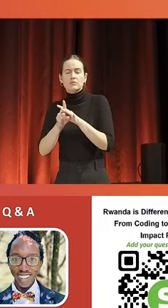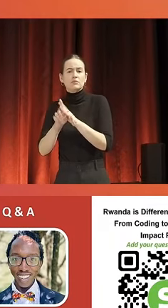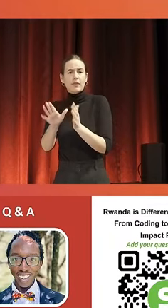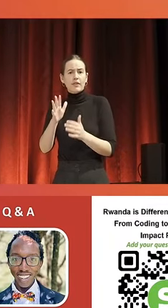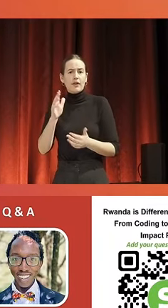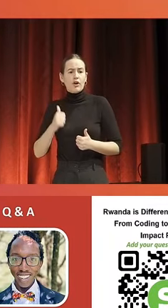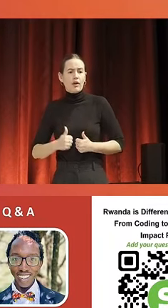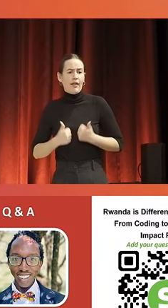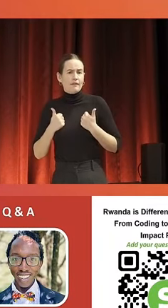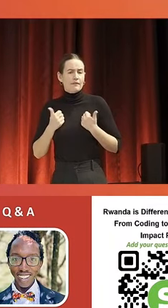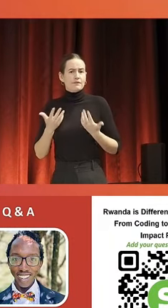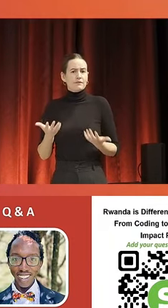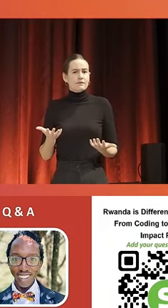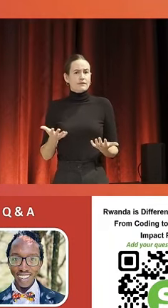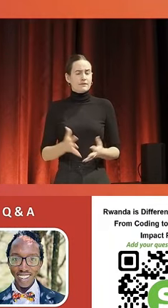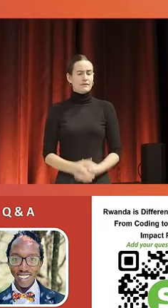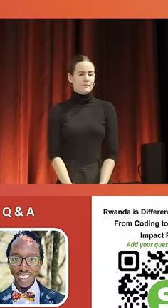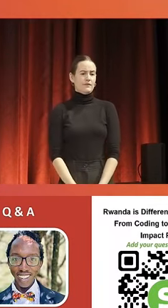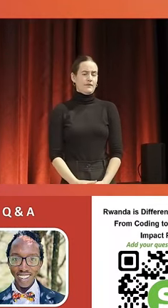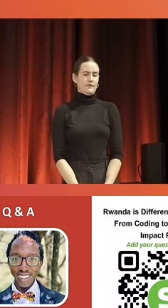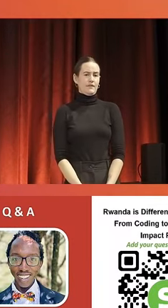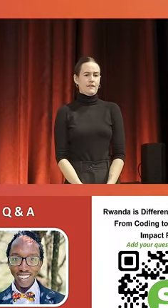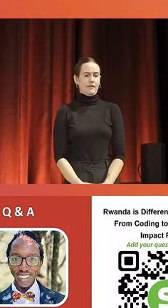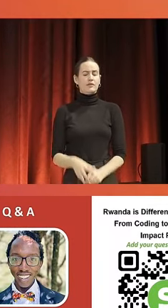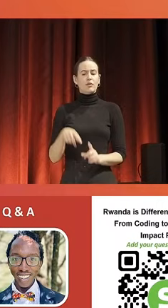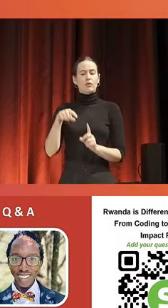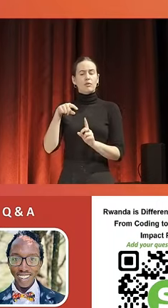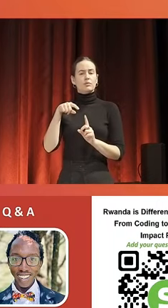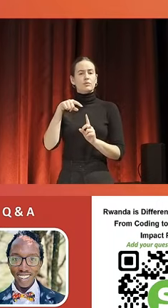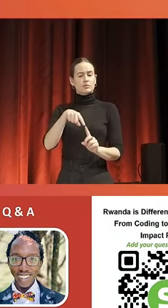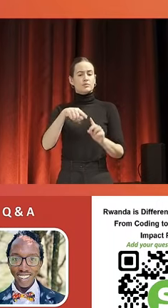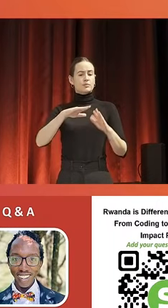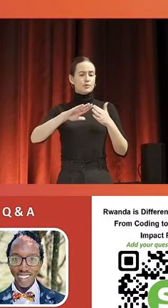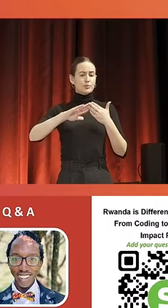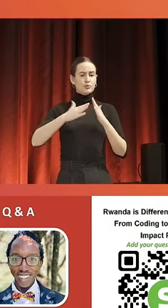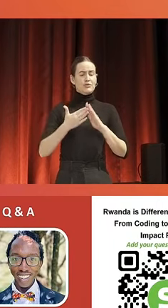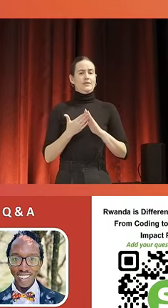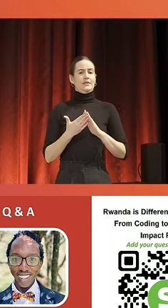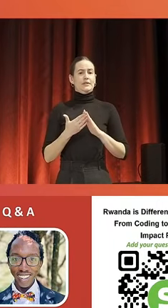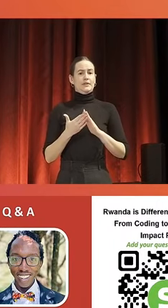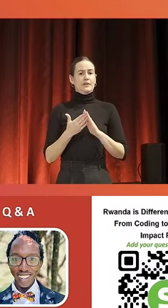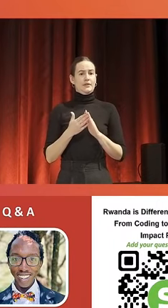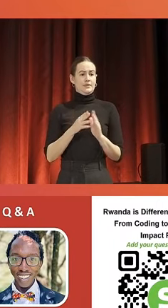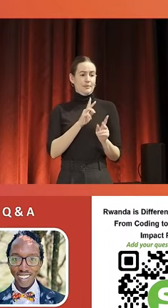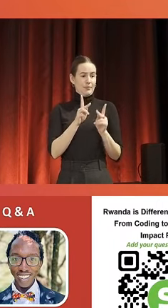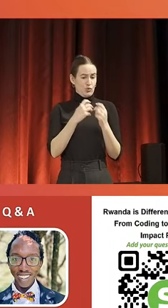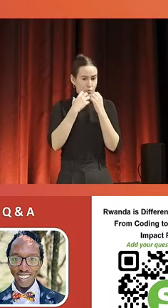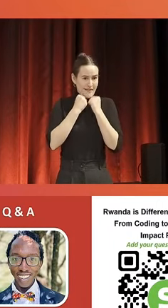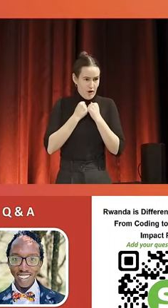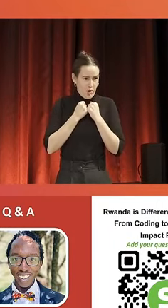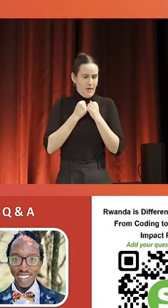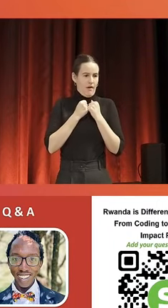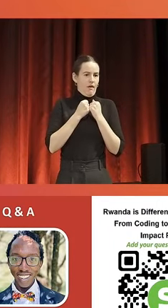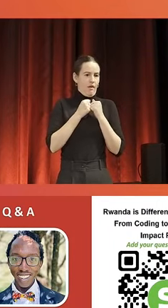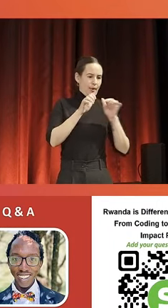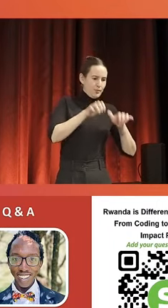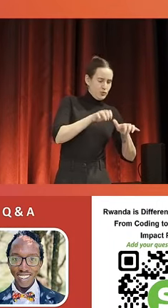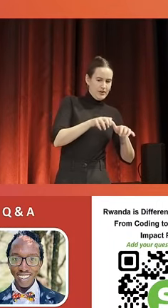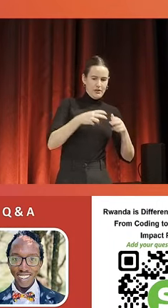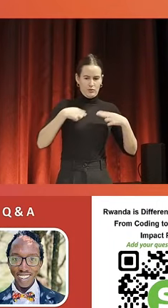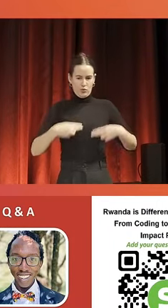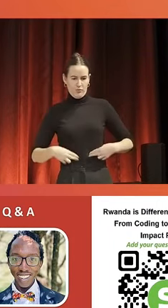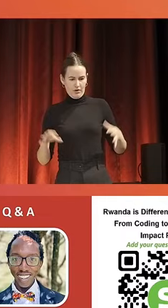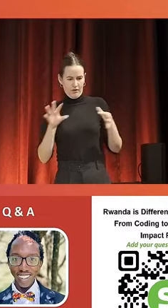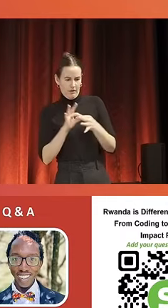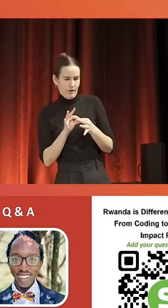care about. And I think this community of people who care about human-computer interaction, having a global